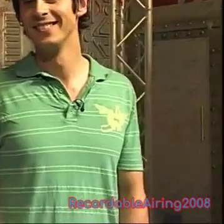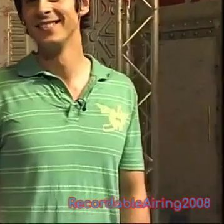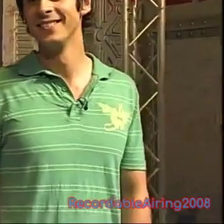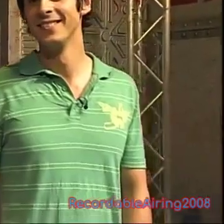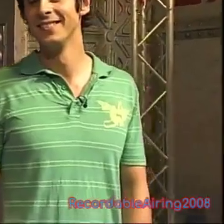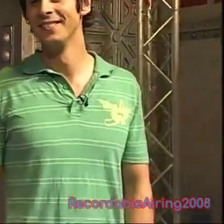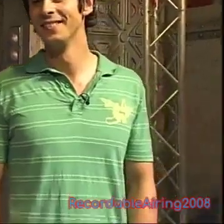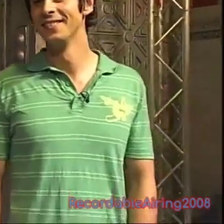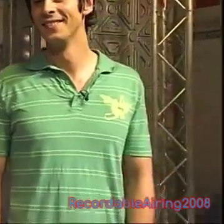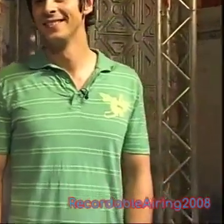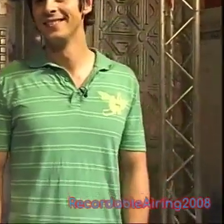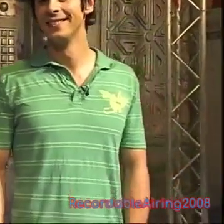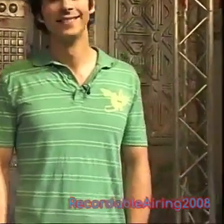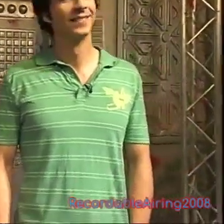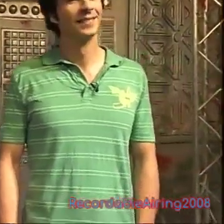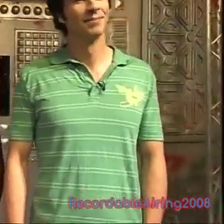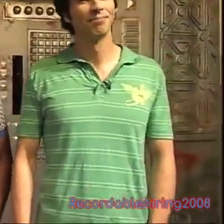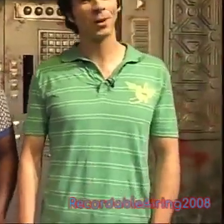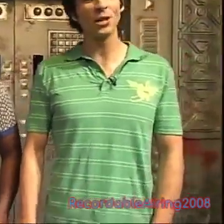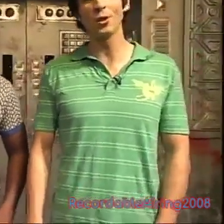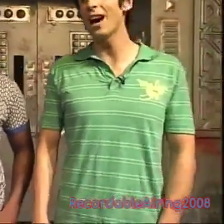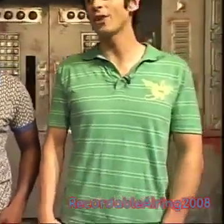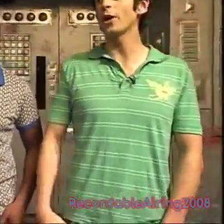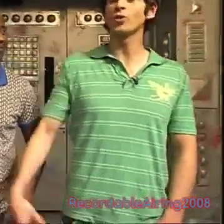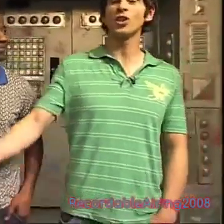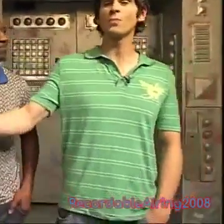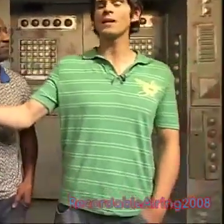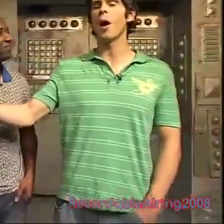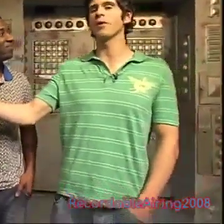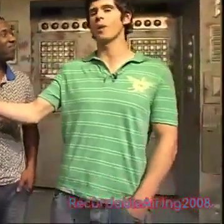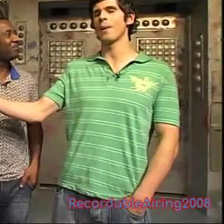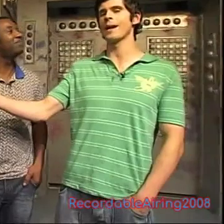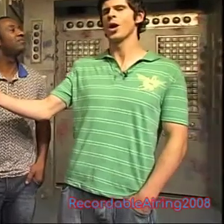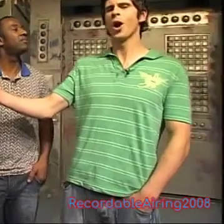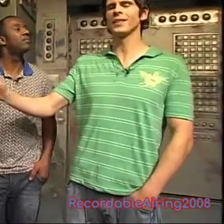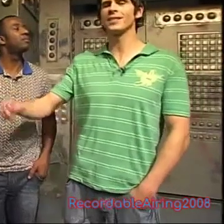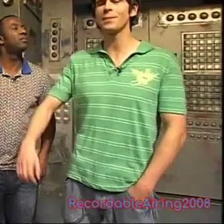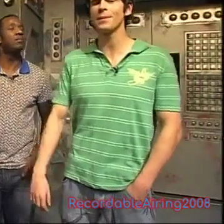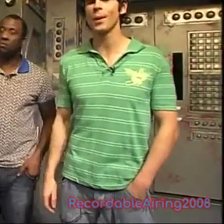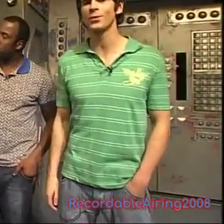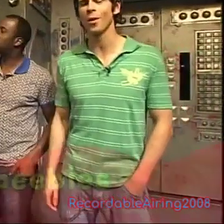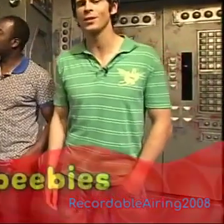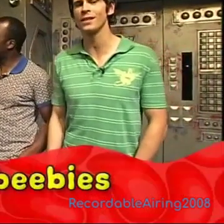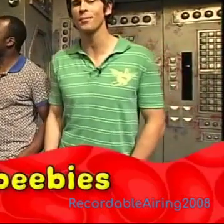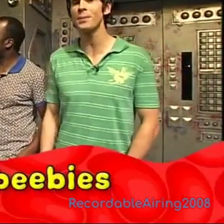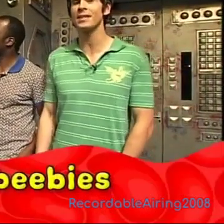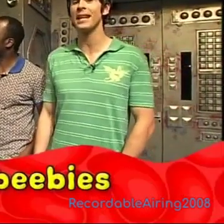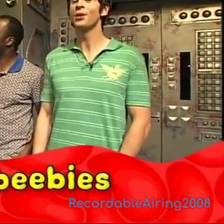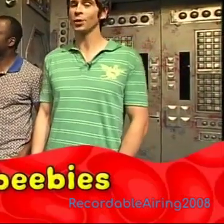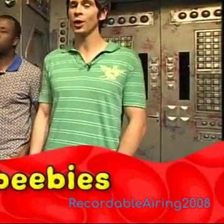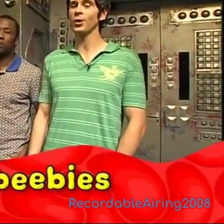If you love the Space Pirates and you love music, well, then you'll love going onto the Space Pirates webpage on the CBeebies website, which